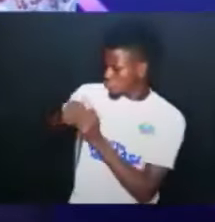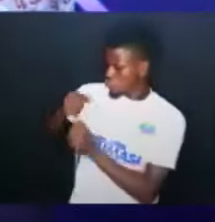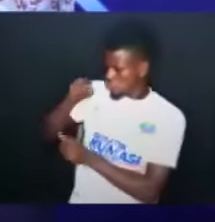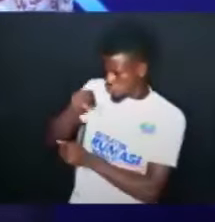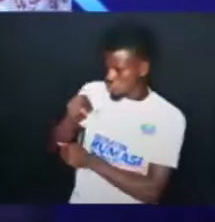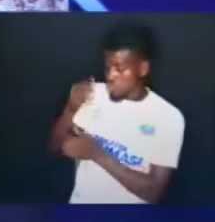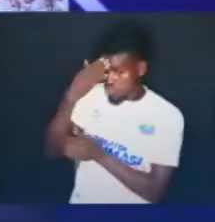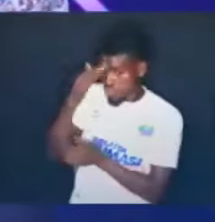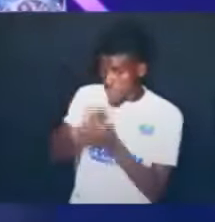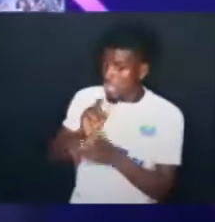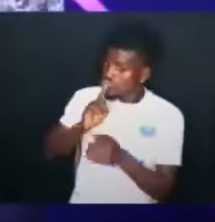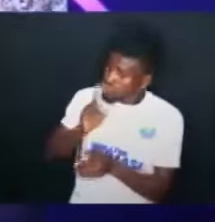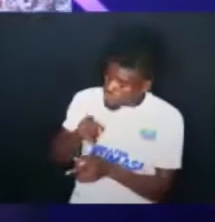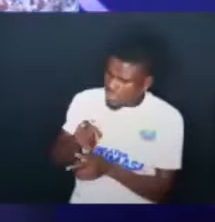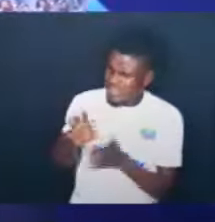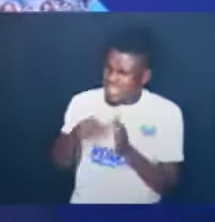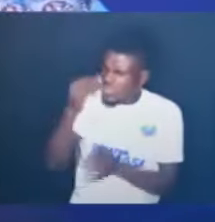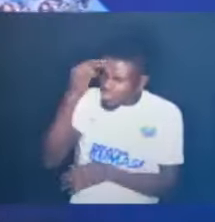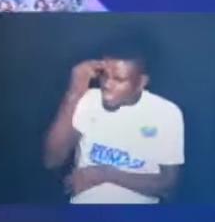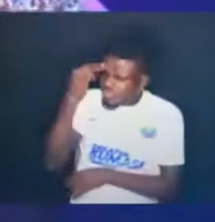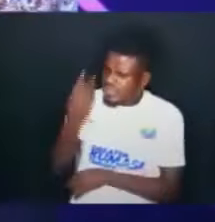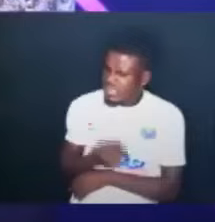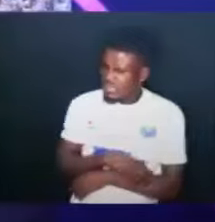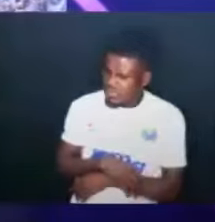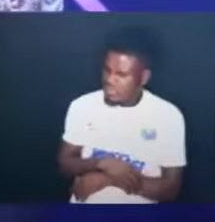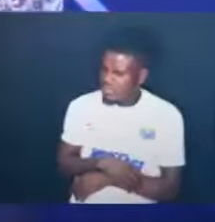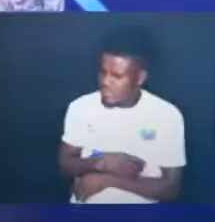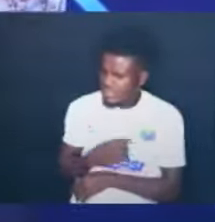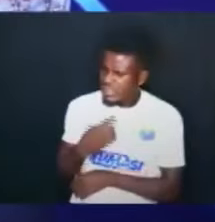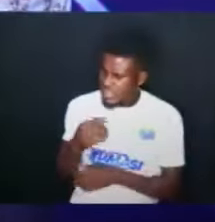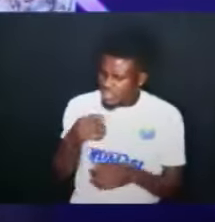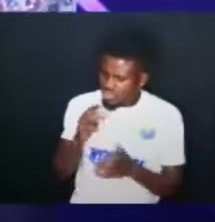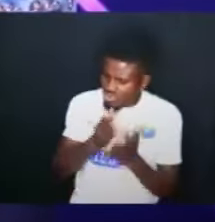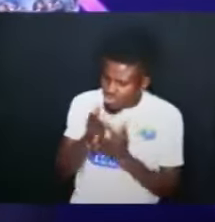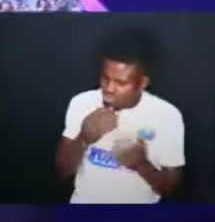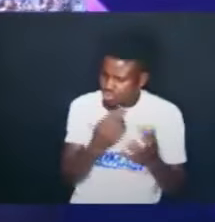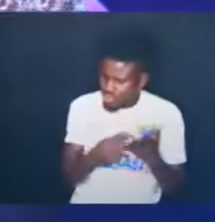is true, and your conscience arrests you through the power of the Holy Spirit,